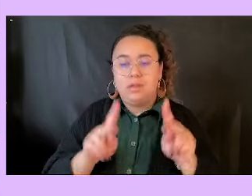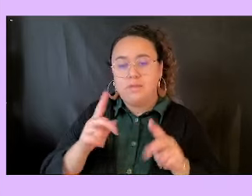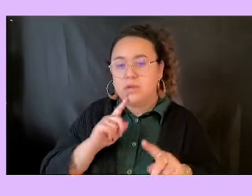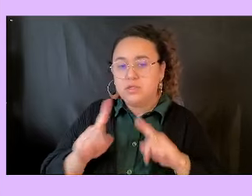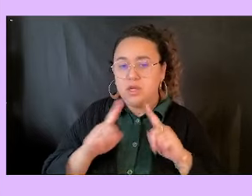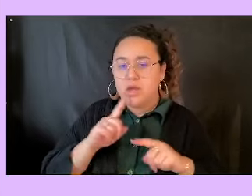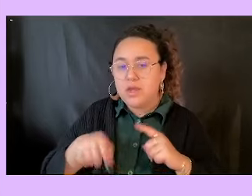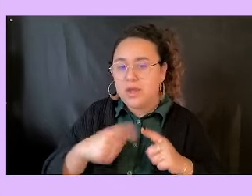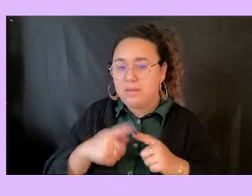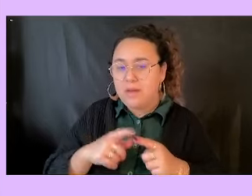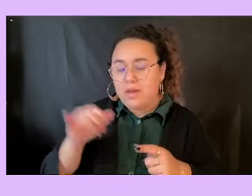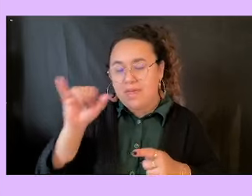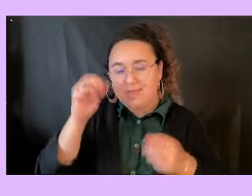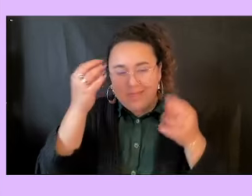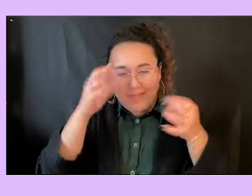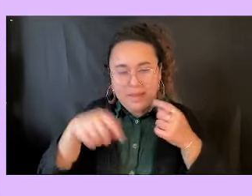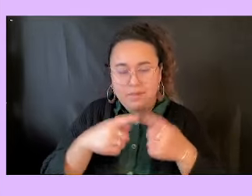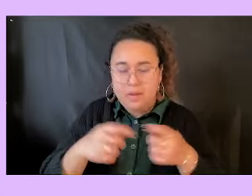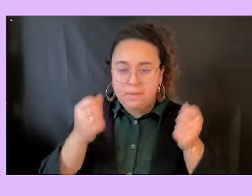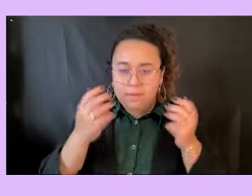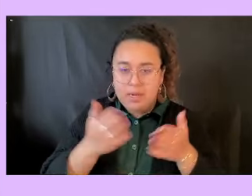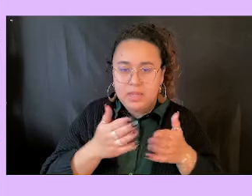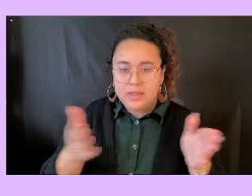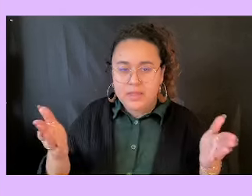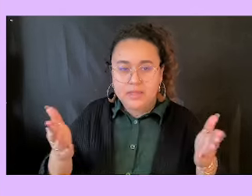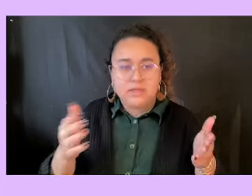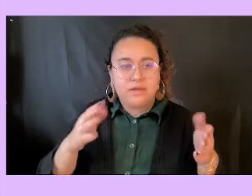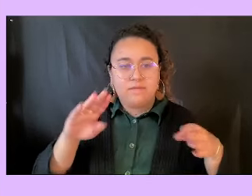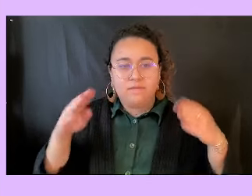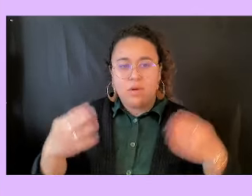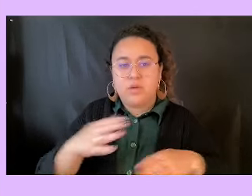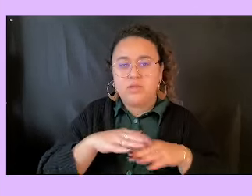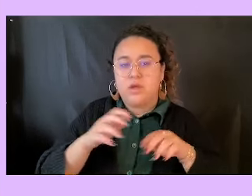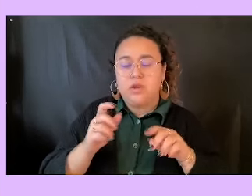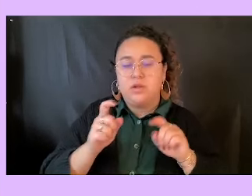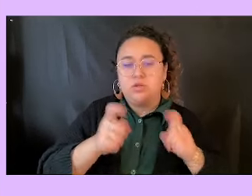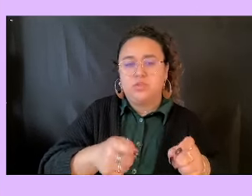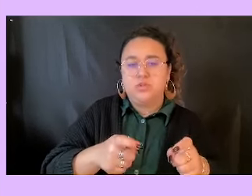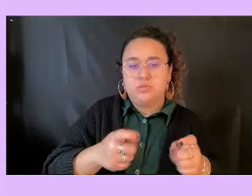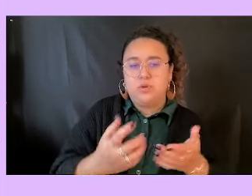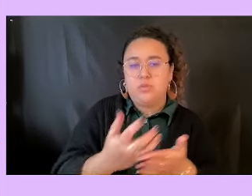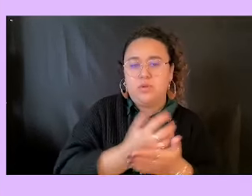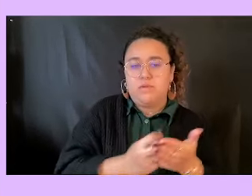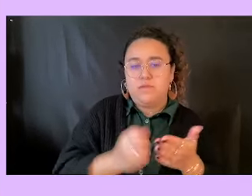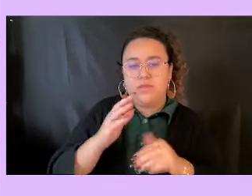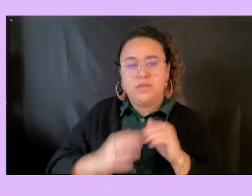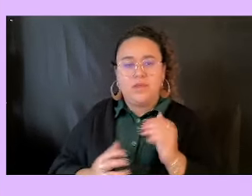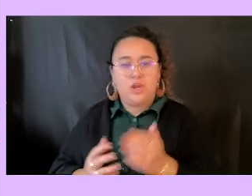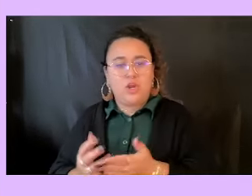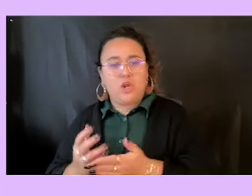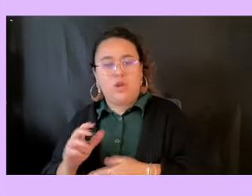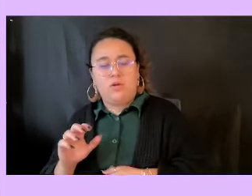also thinking about. Many of these things are going to be more focused on contributed revenue than earned revenue.